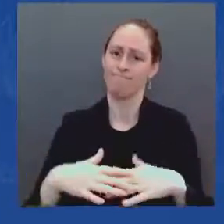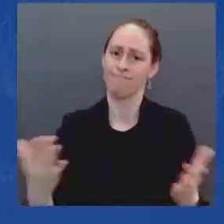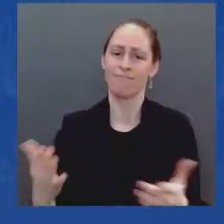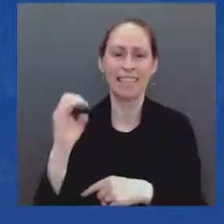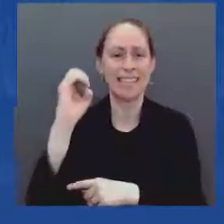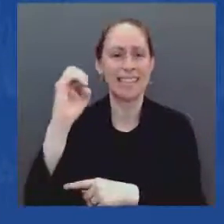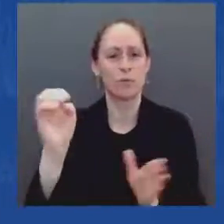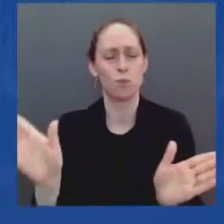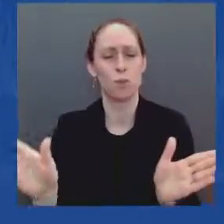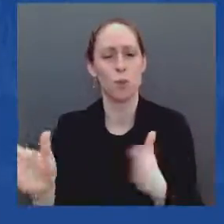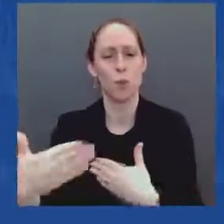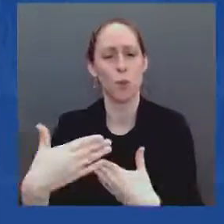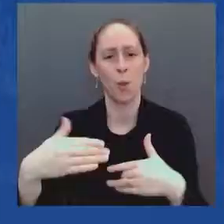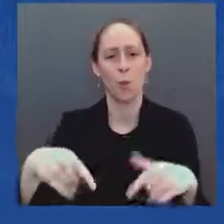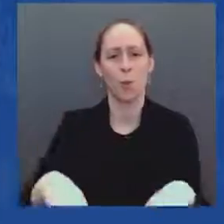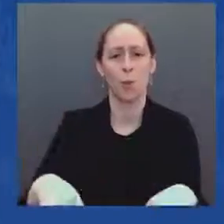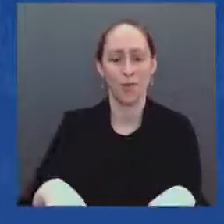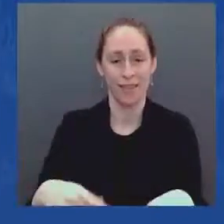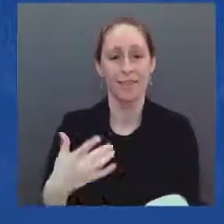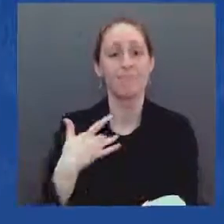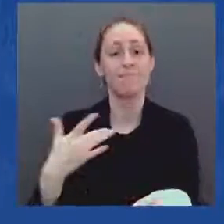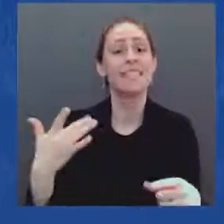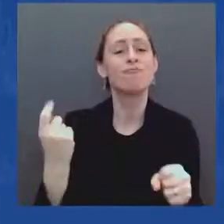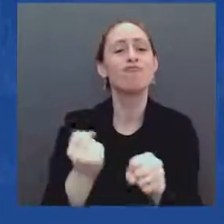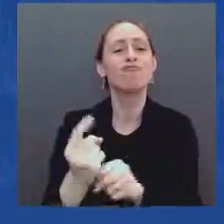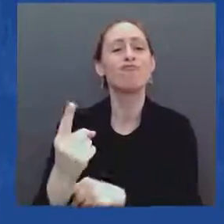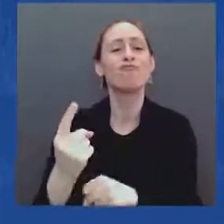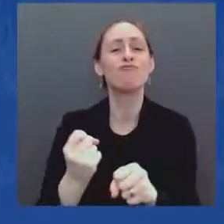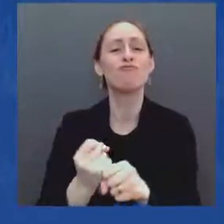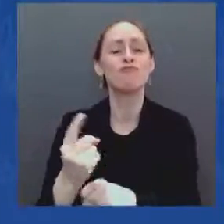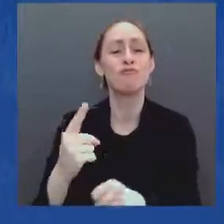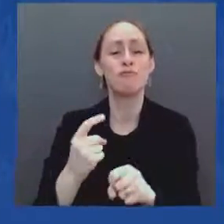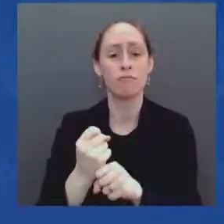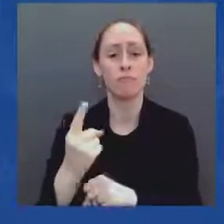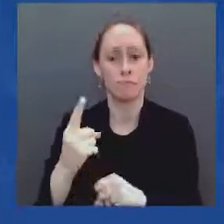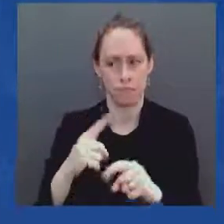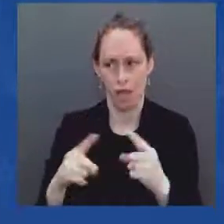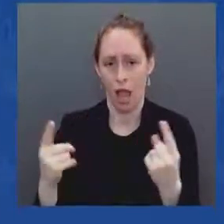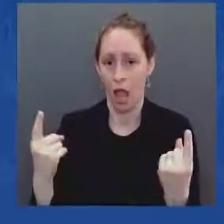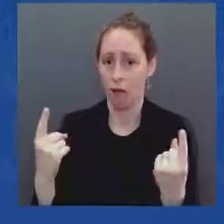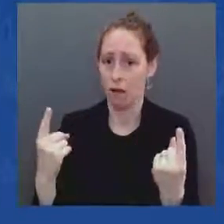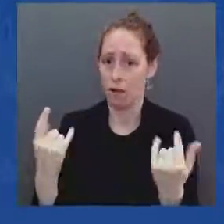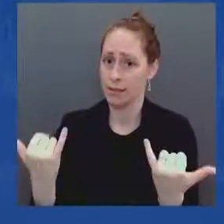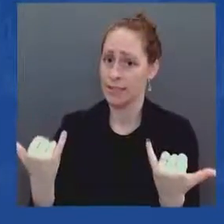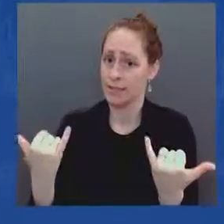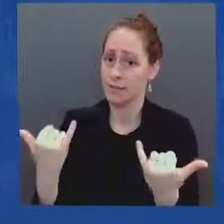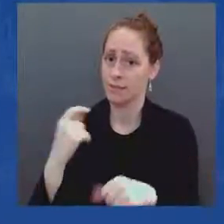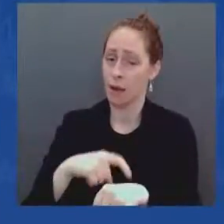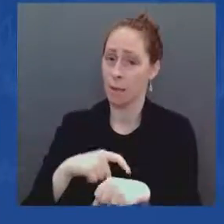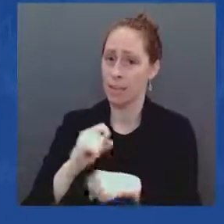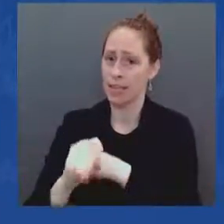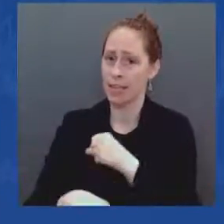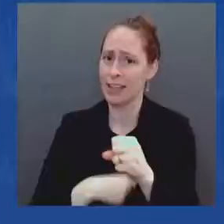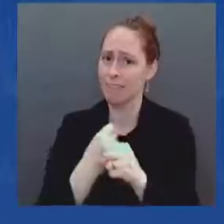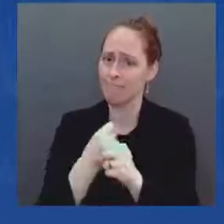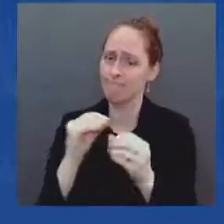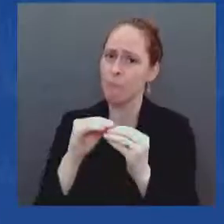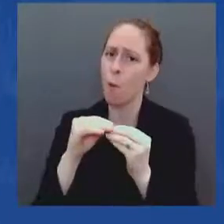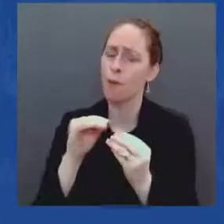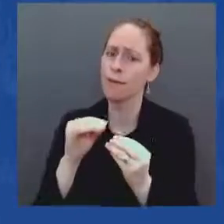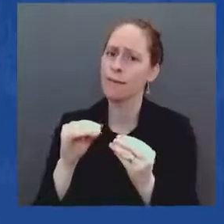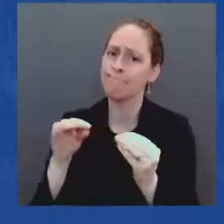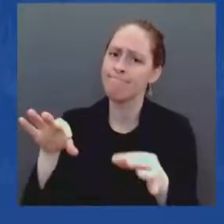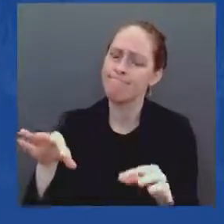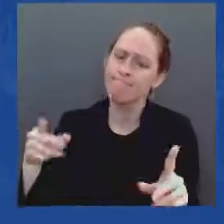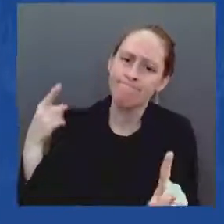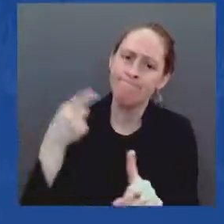been more important and timely. And during our weekend meeting that we've just concluded, your